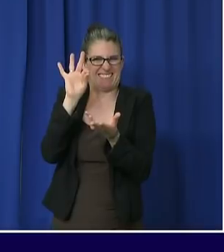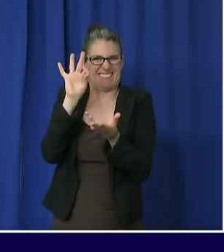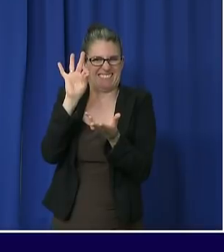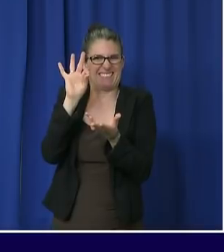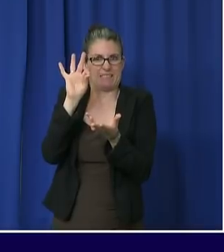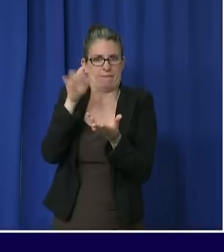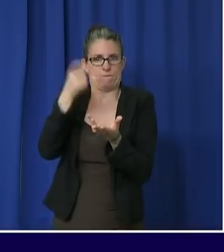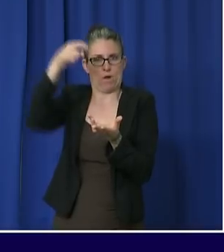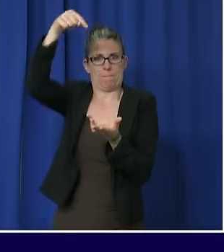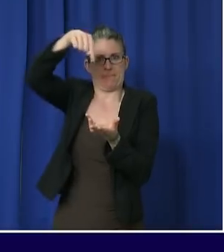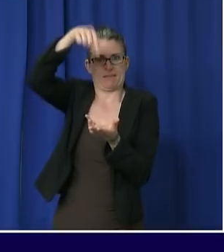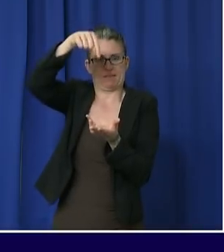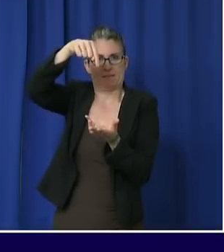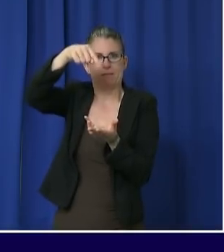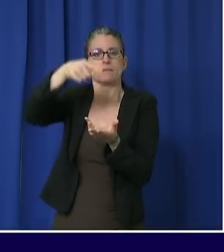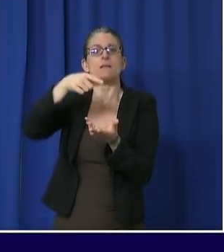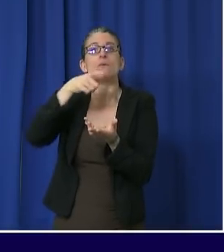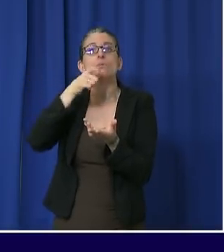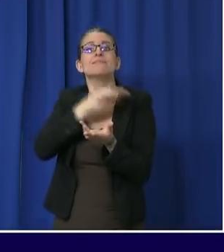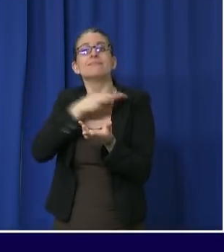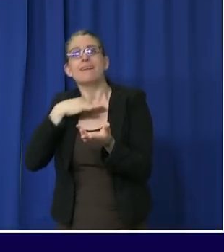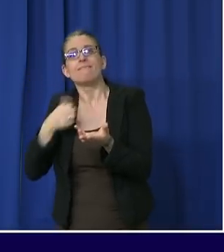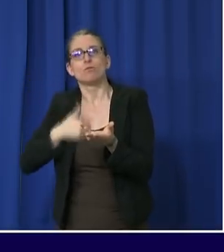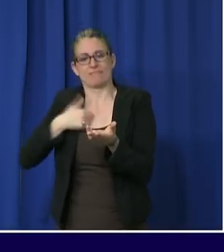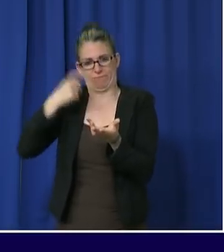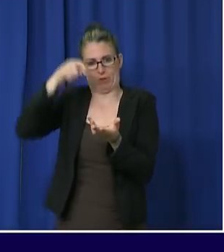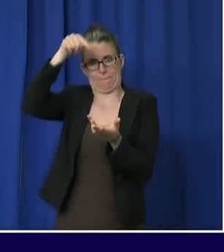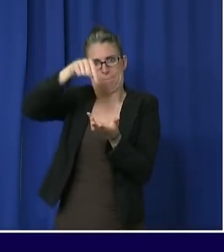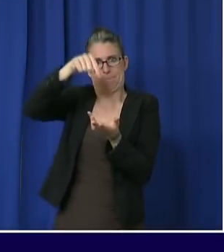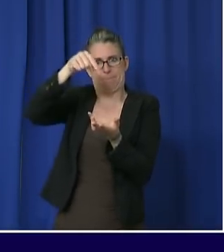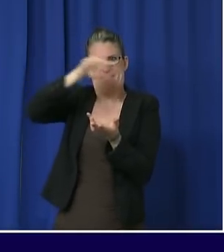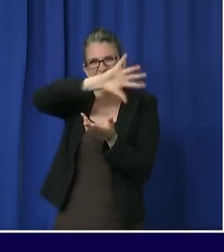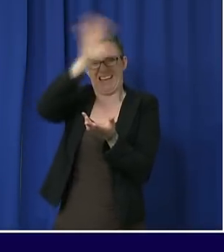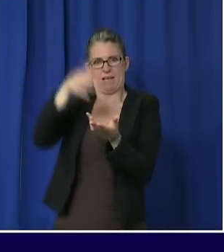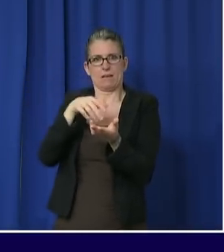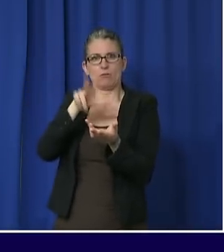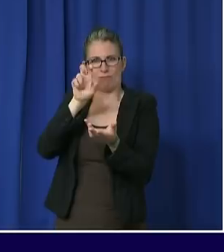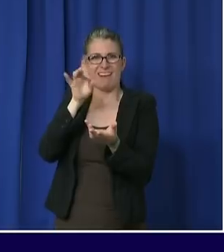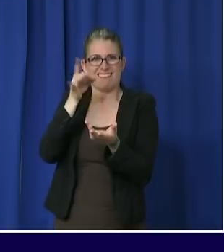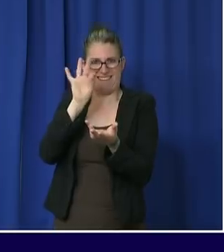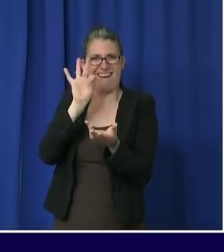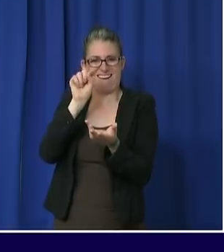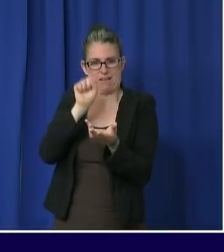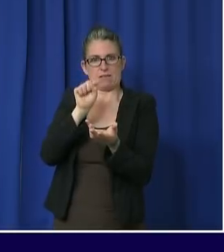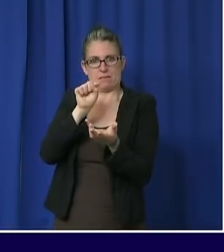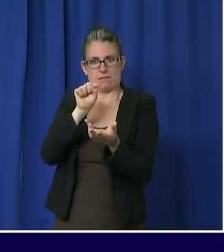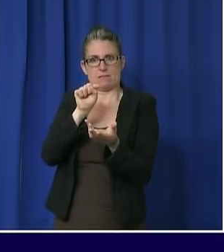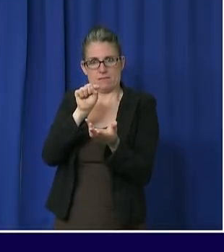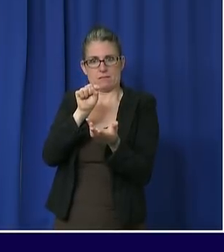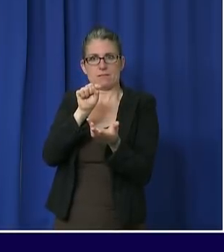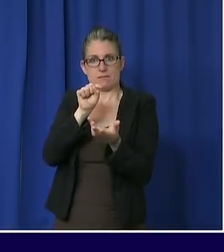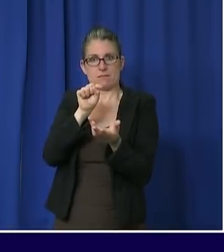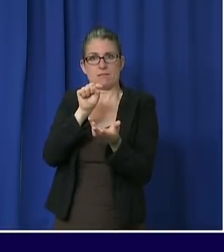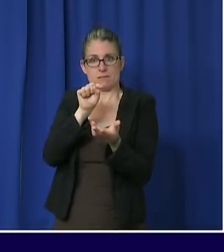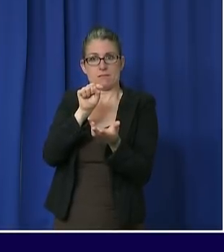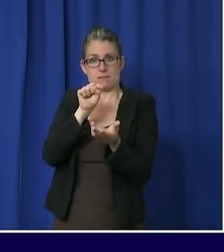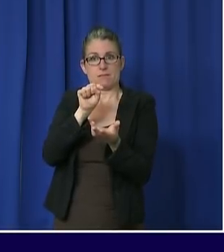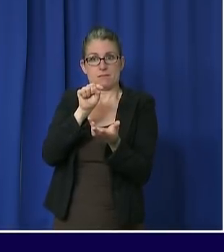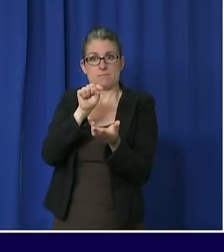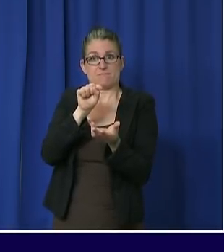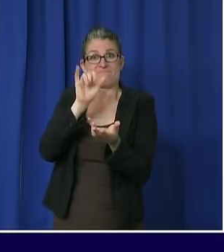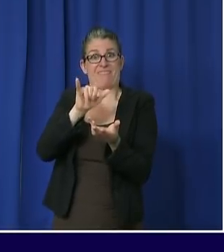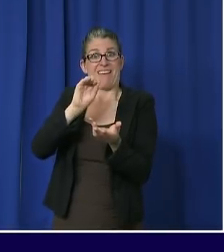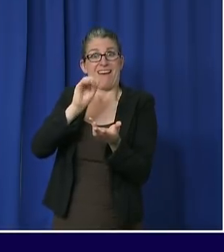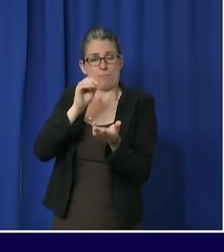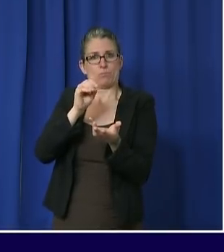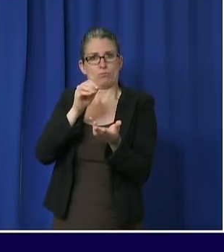total cases between residents and staff. On a daily basis, it really does change. So 2 weeks